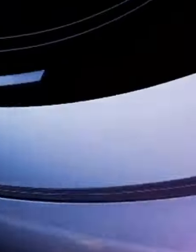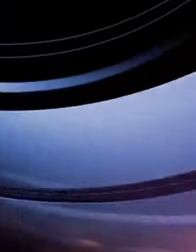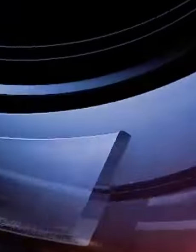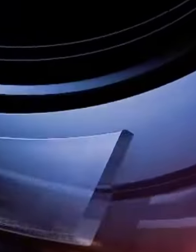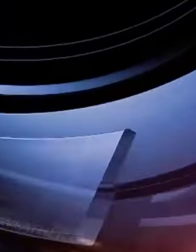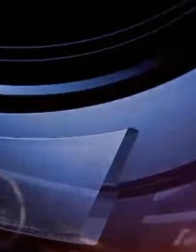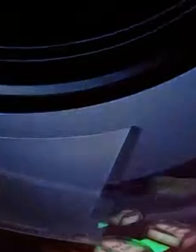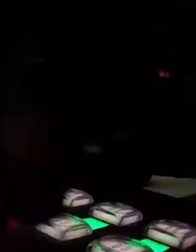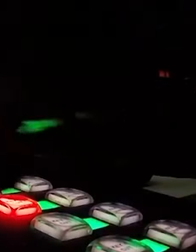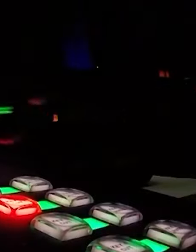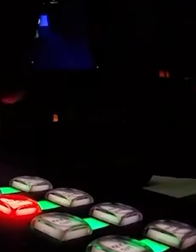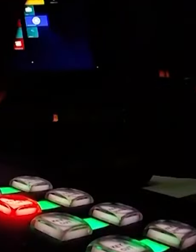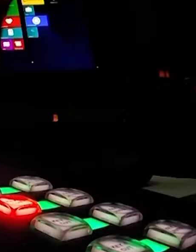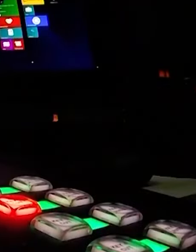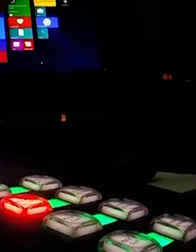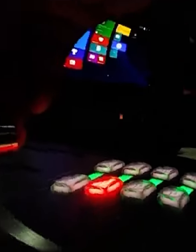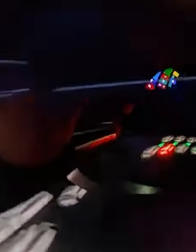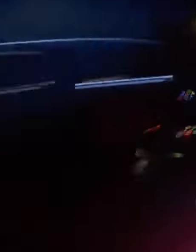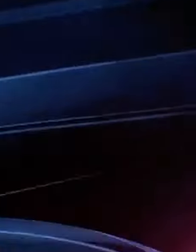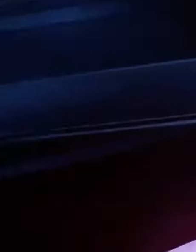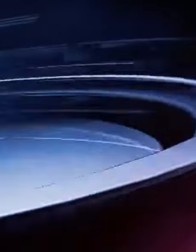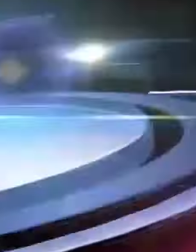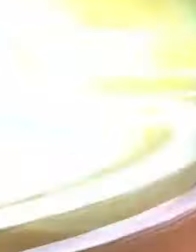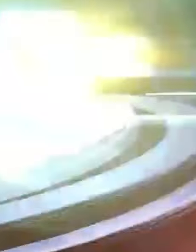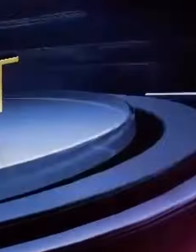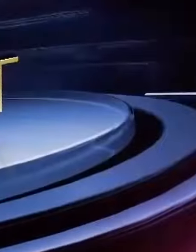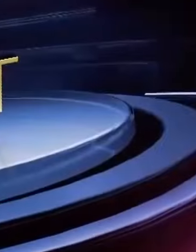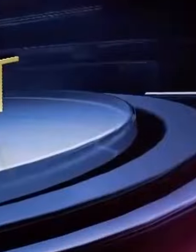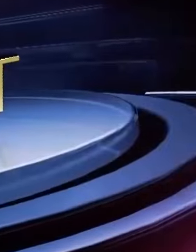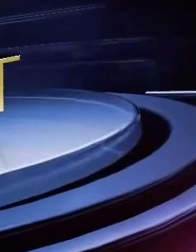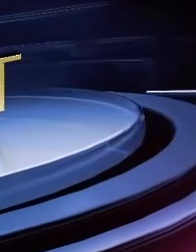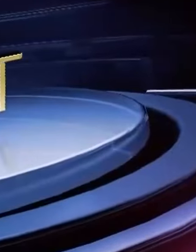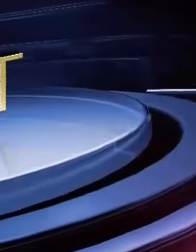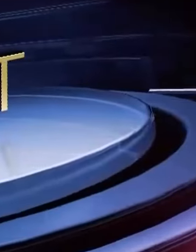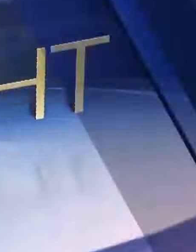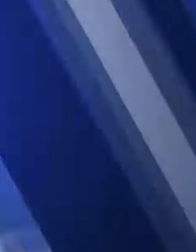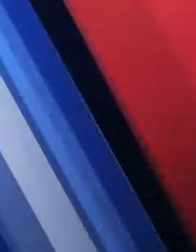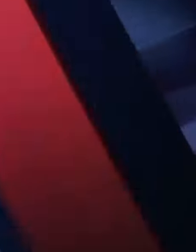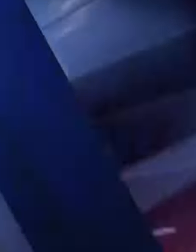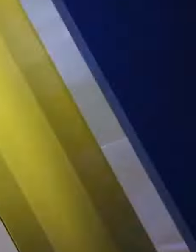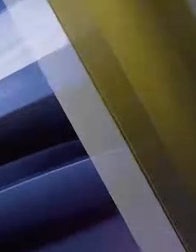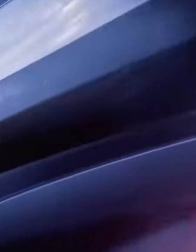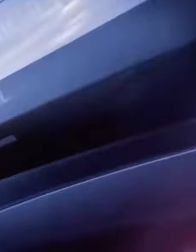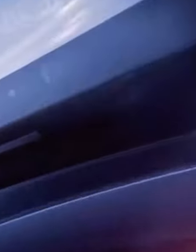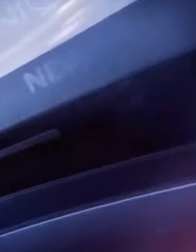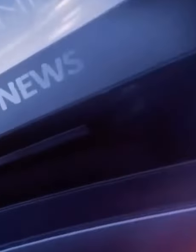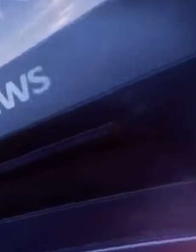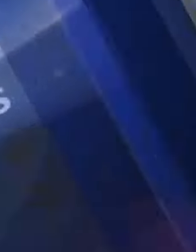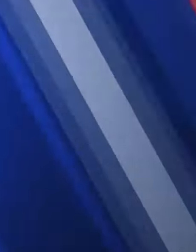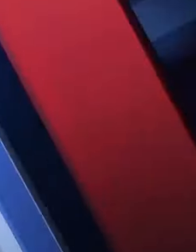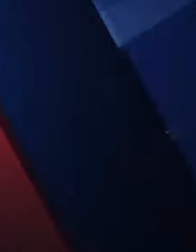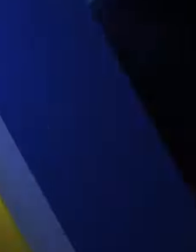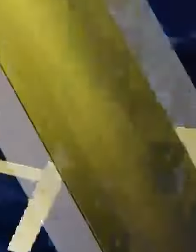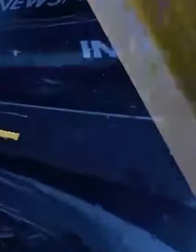Broadcasting from our studios in the Pine St. Michael, this is CBC NewsNight, starting now.